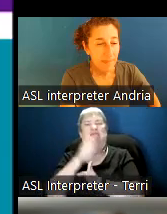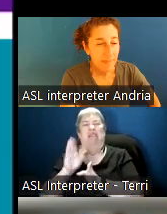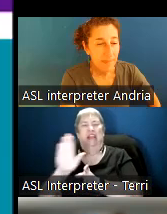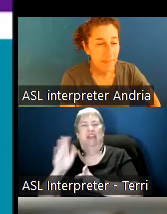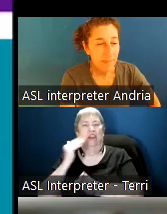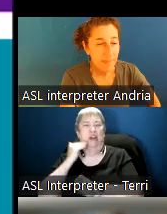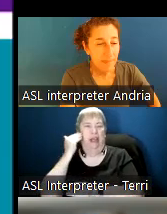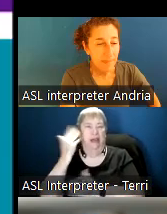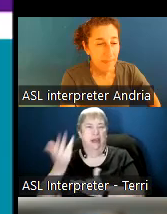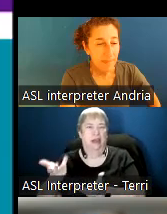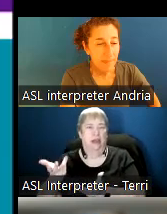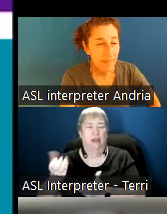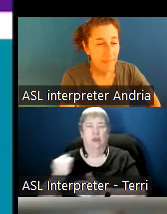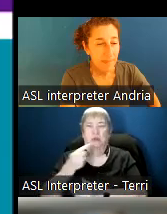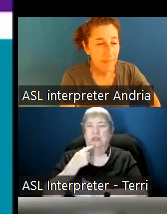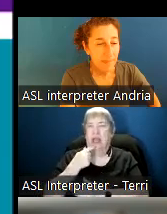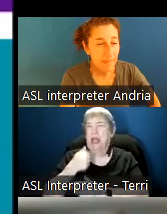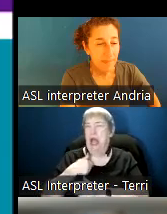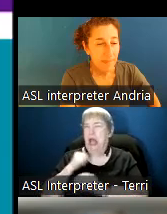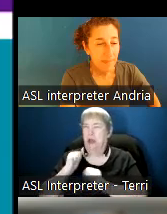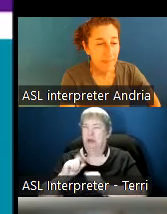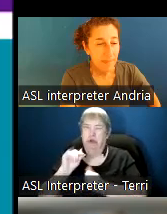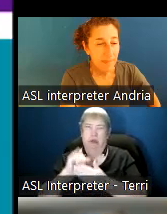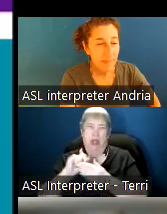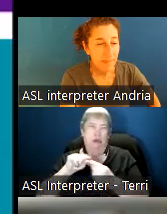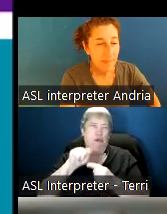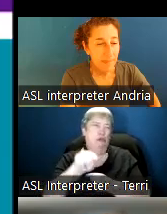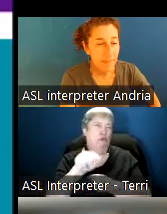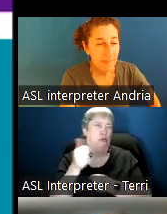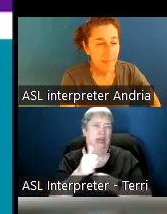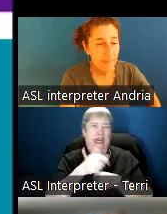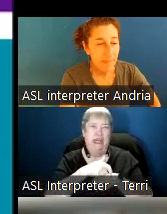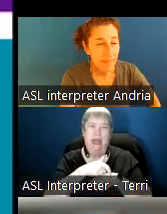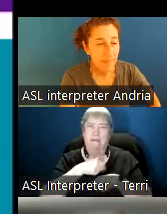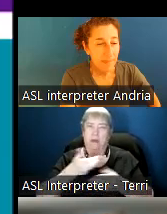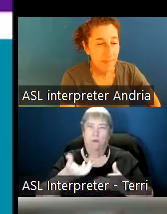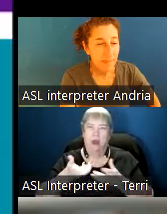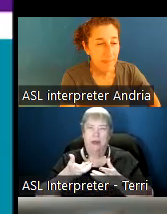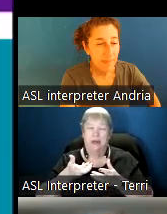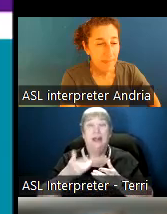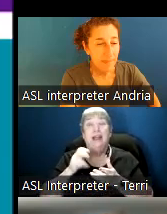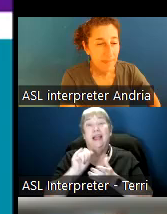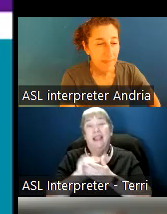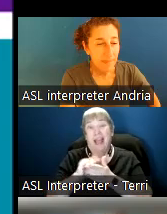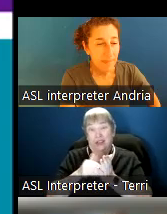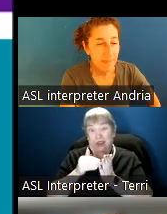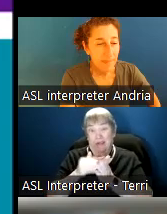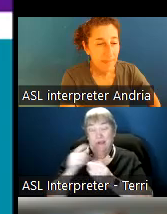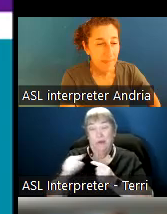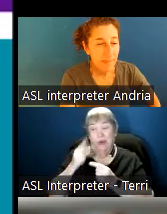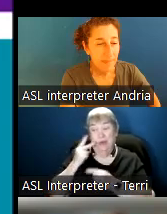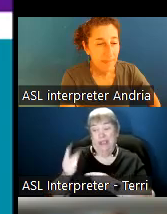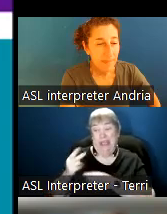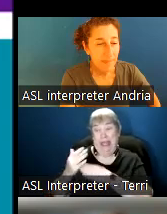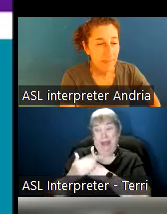saying, I could do this to you anytime I wanted. This is often when you will see pets actually